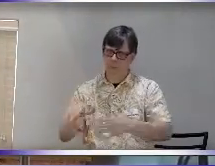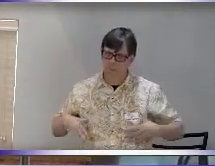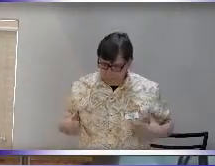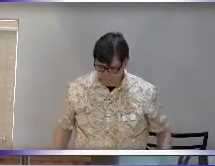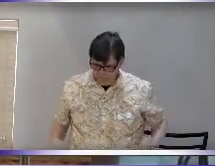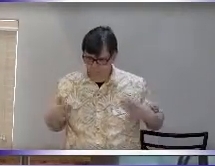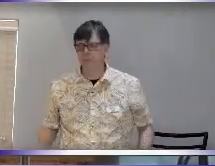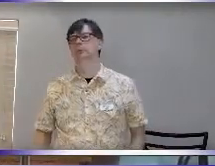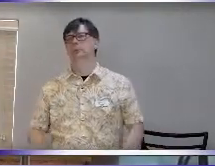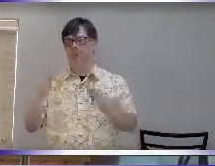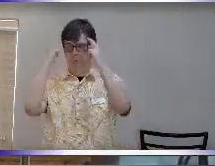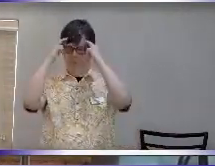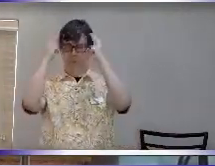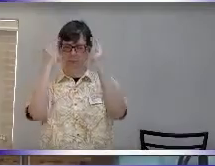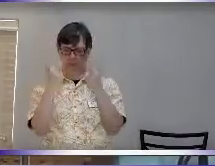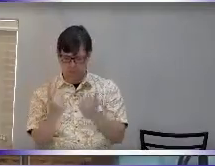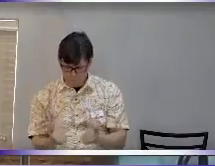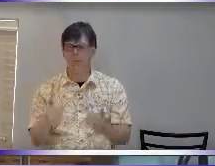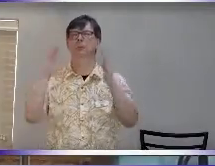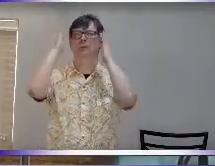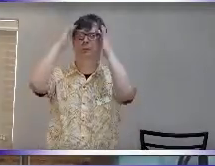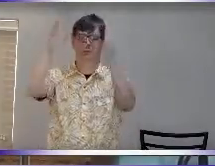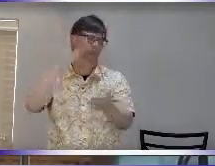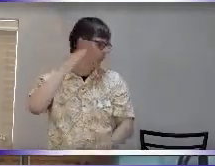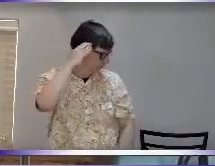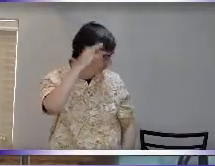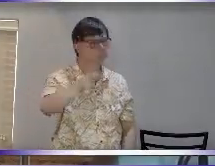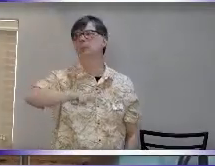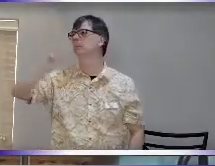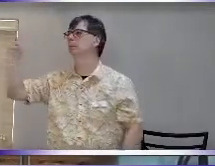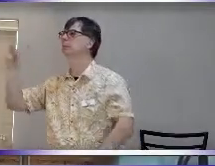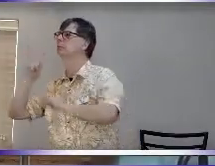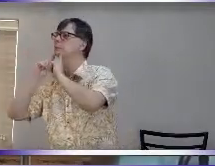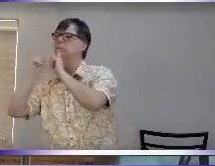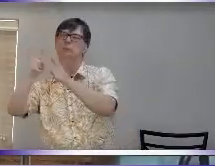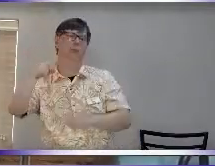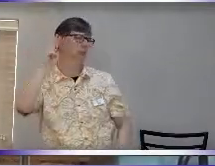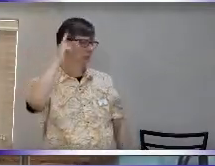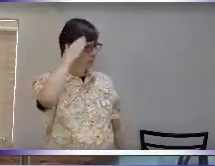is hypnotized because it thinks what somebody else told it to think.